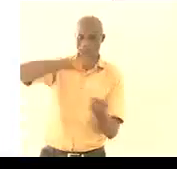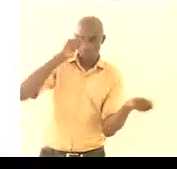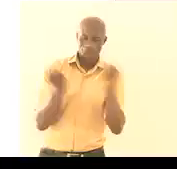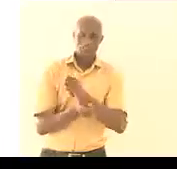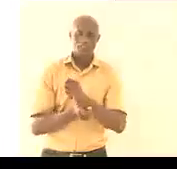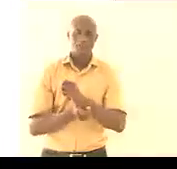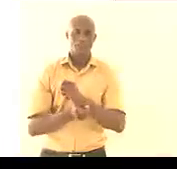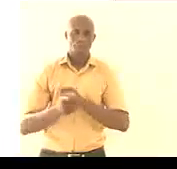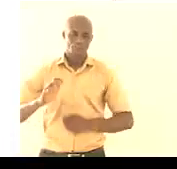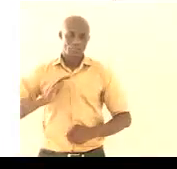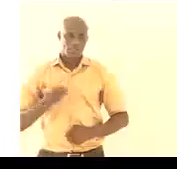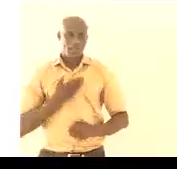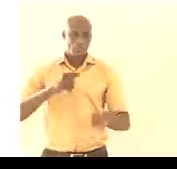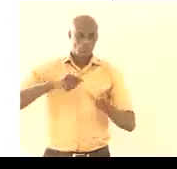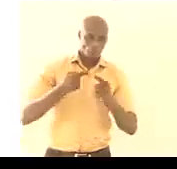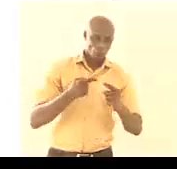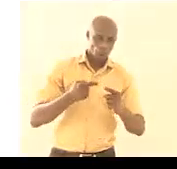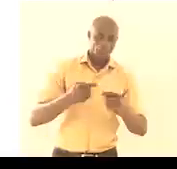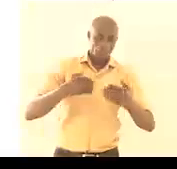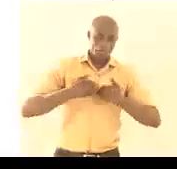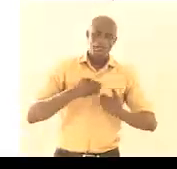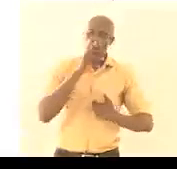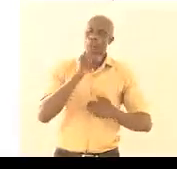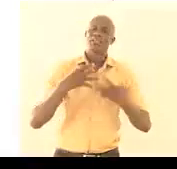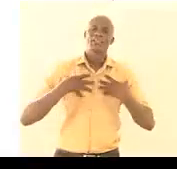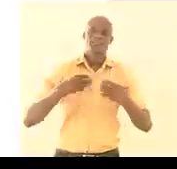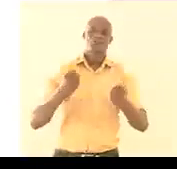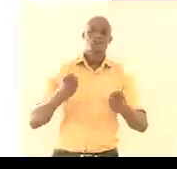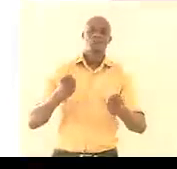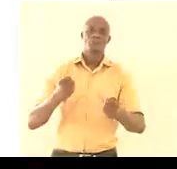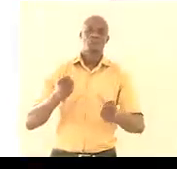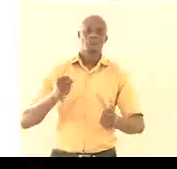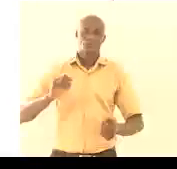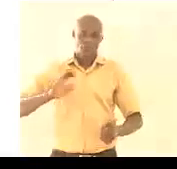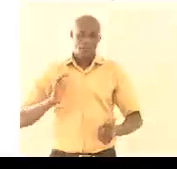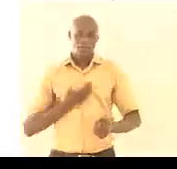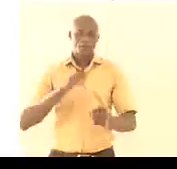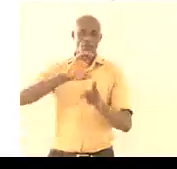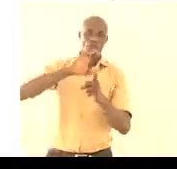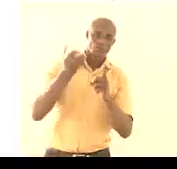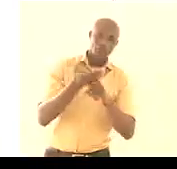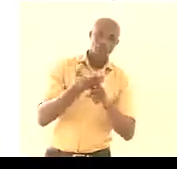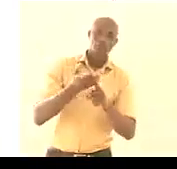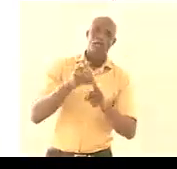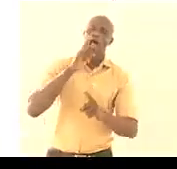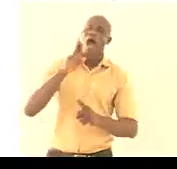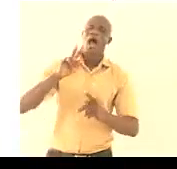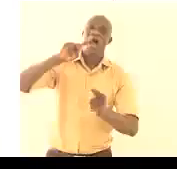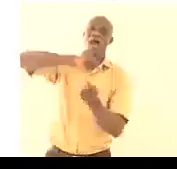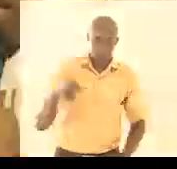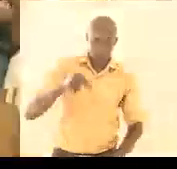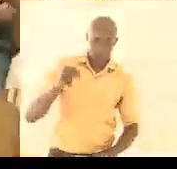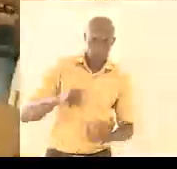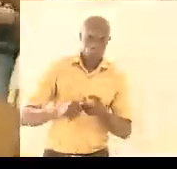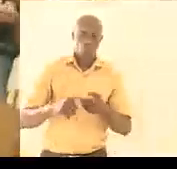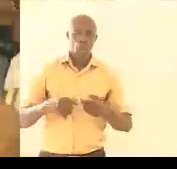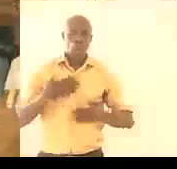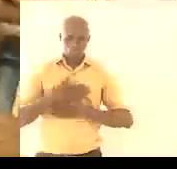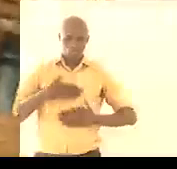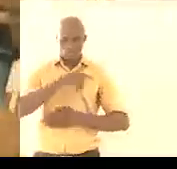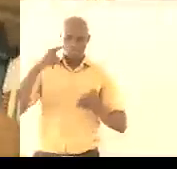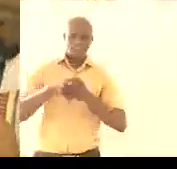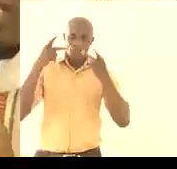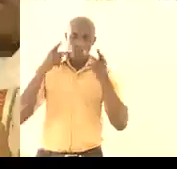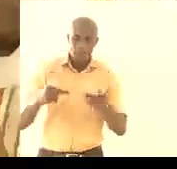changed. Our wounds have been healed. Our circumstances are transformed. To enjoy